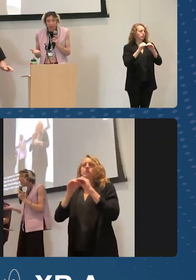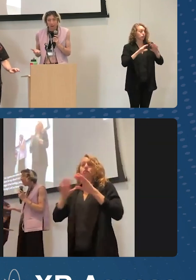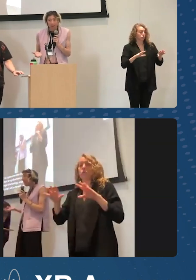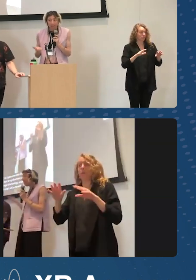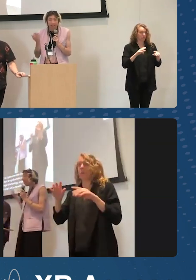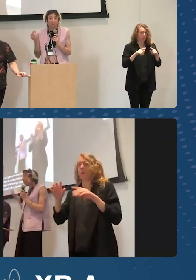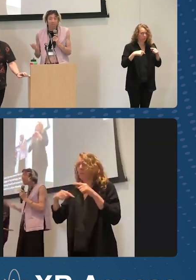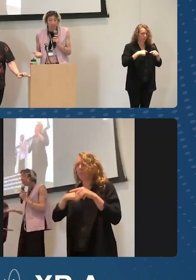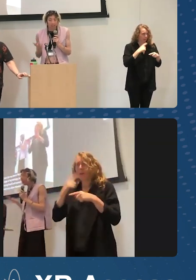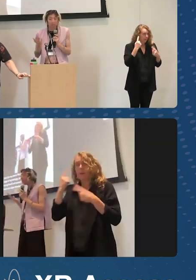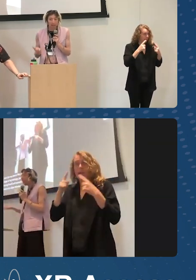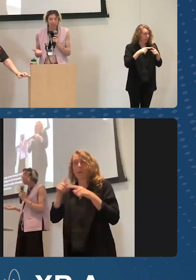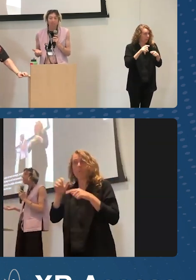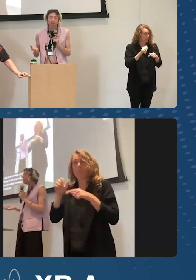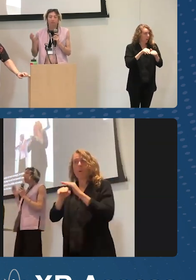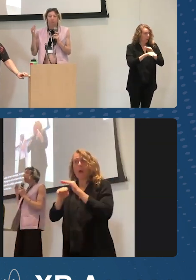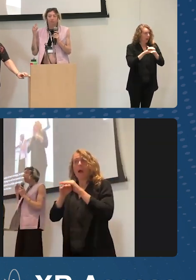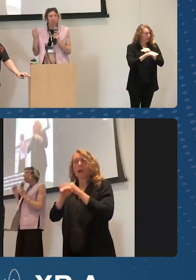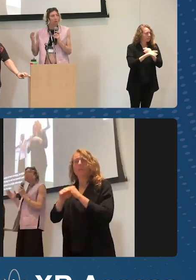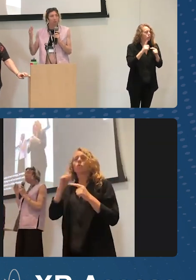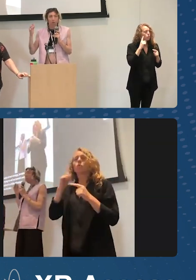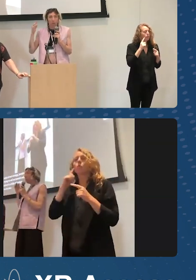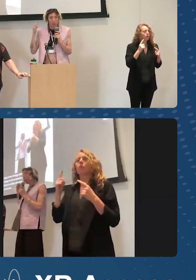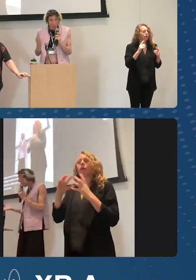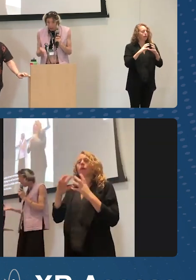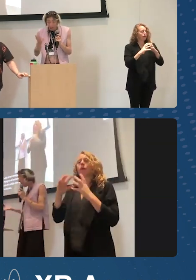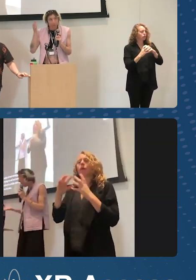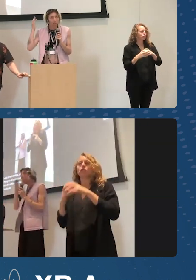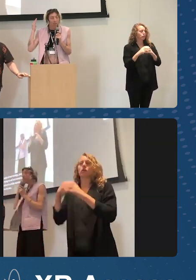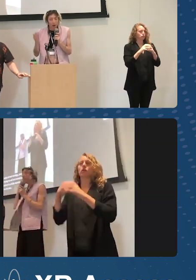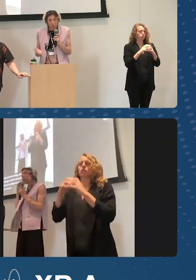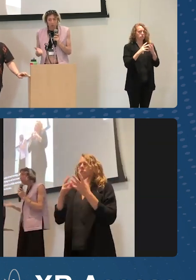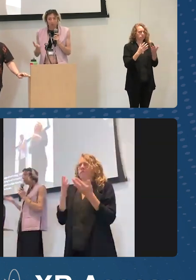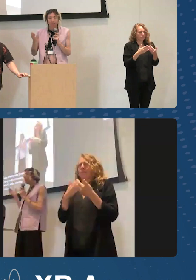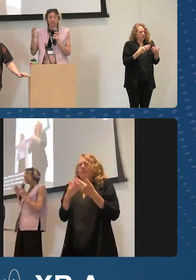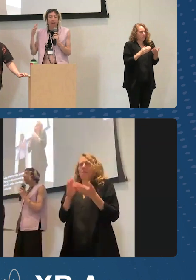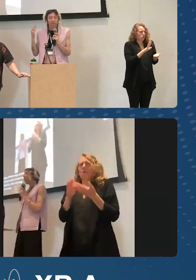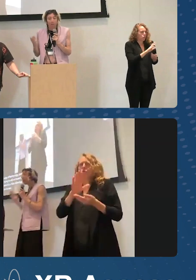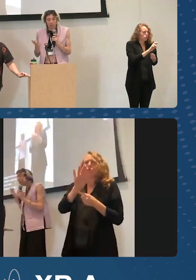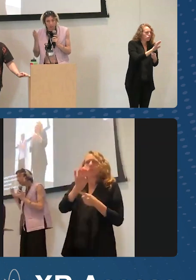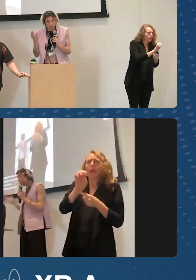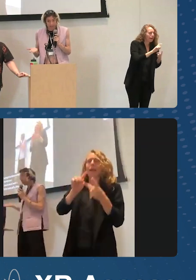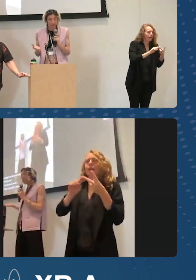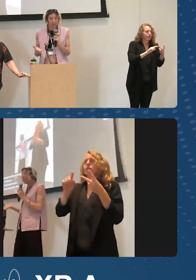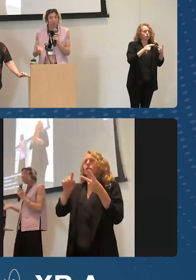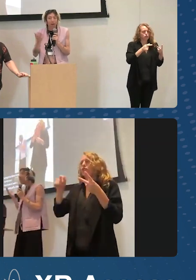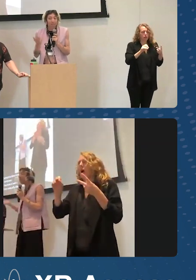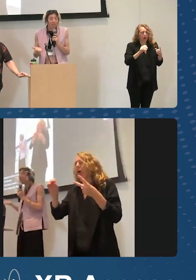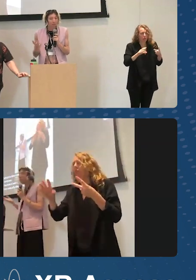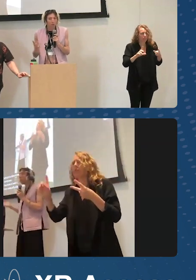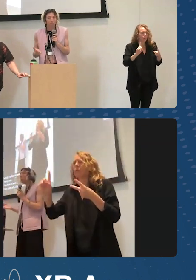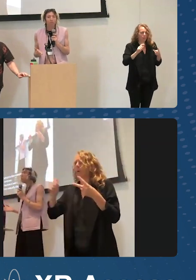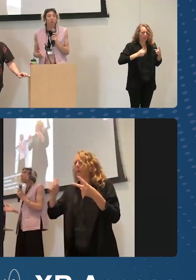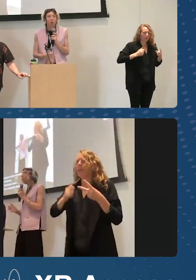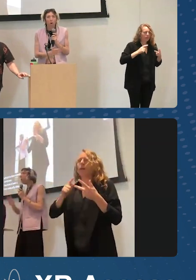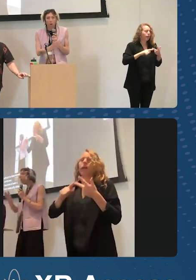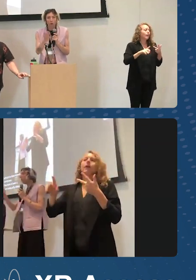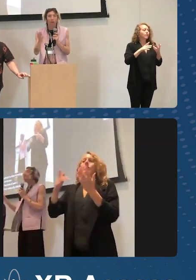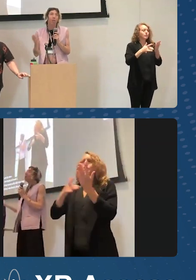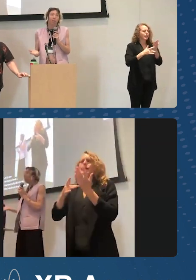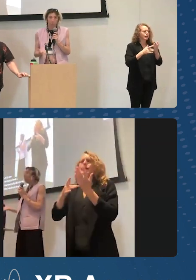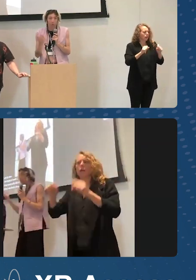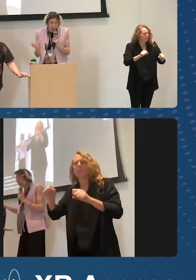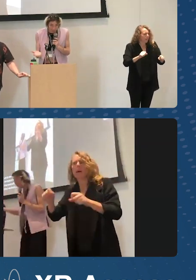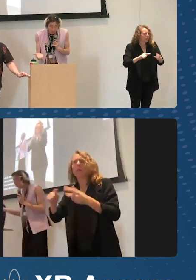we're thinking about it in an intersectional sense. Your race, your geography, your technical literacy, the device that you own, these